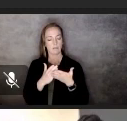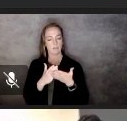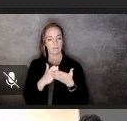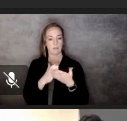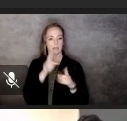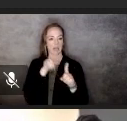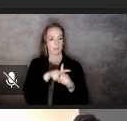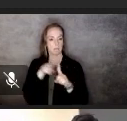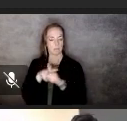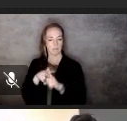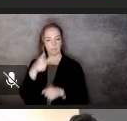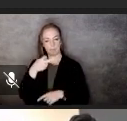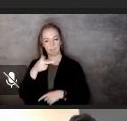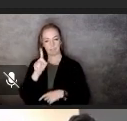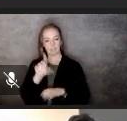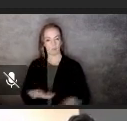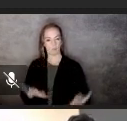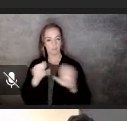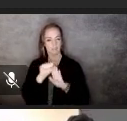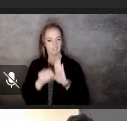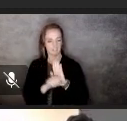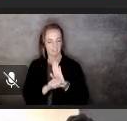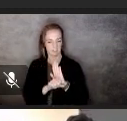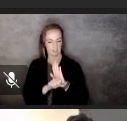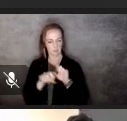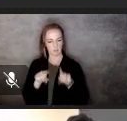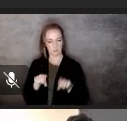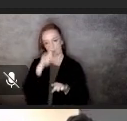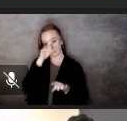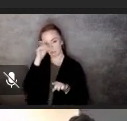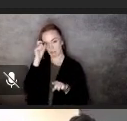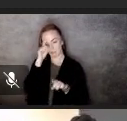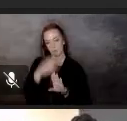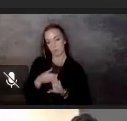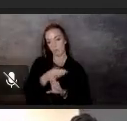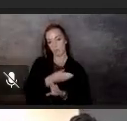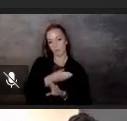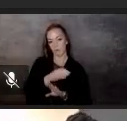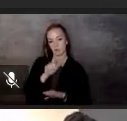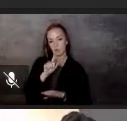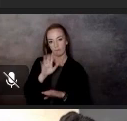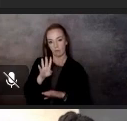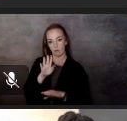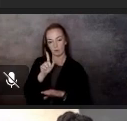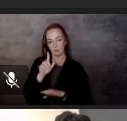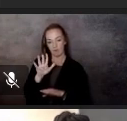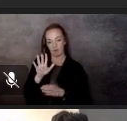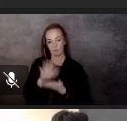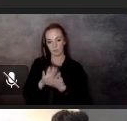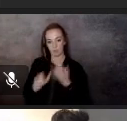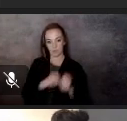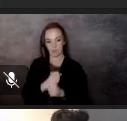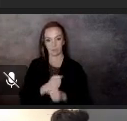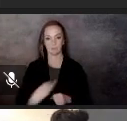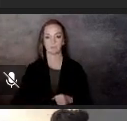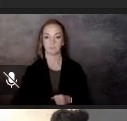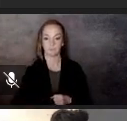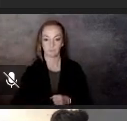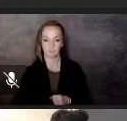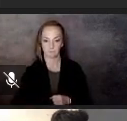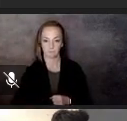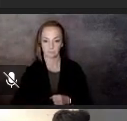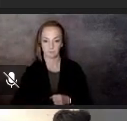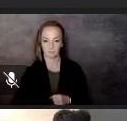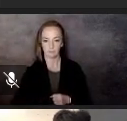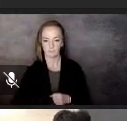the state in the summer prior to that 24-25 school year, to really say, this is where the standards